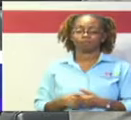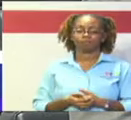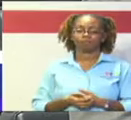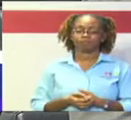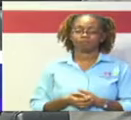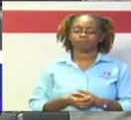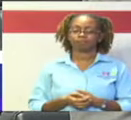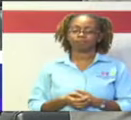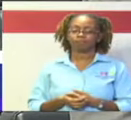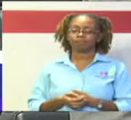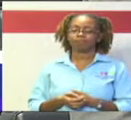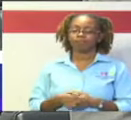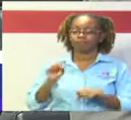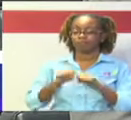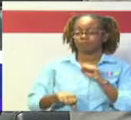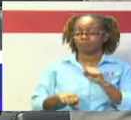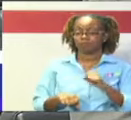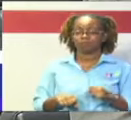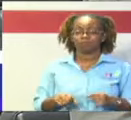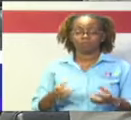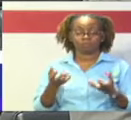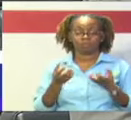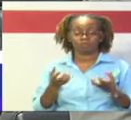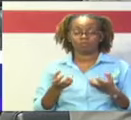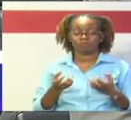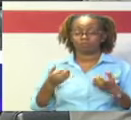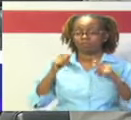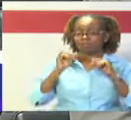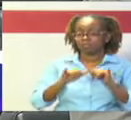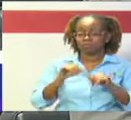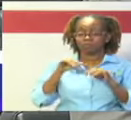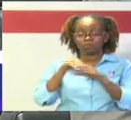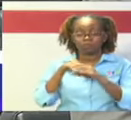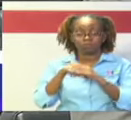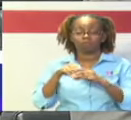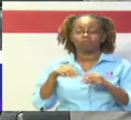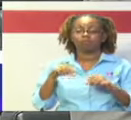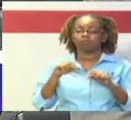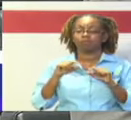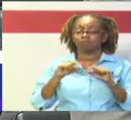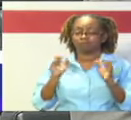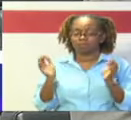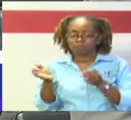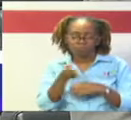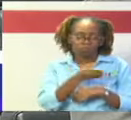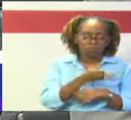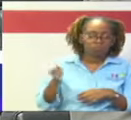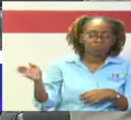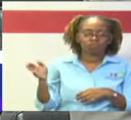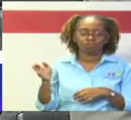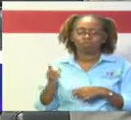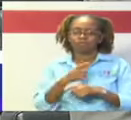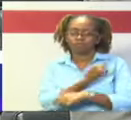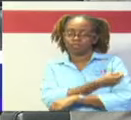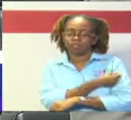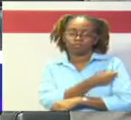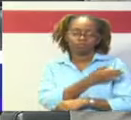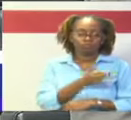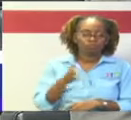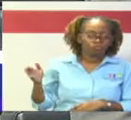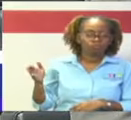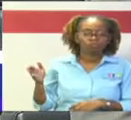immunity, we want to count backwards. And despite by September into October, as many people as possible should be making use of the availability